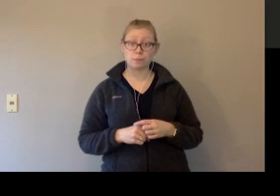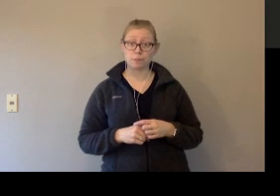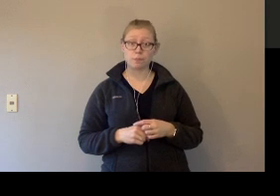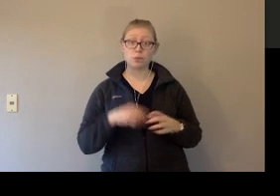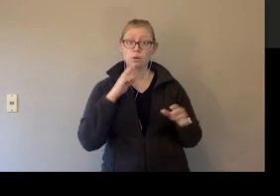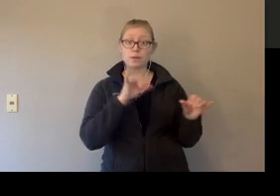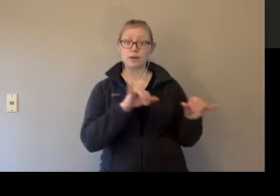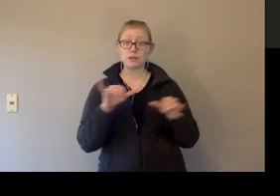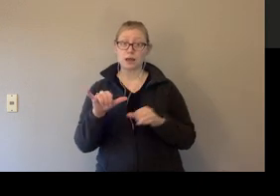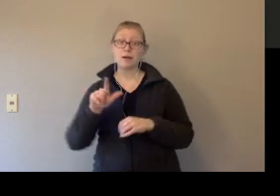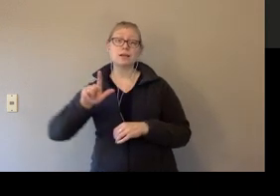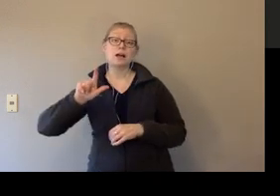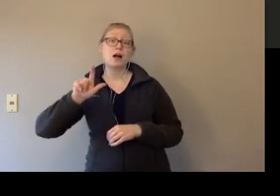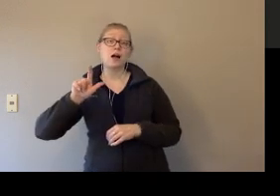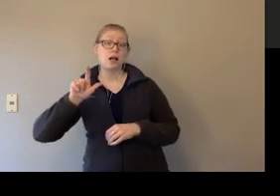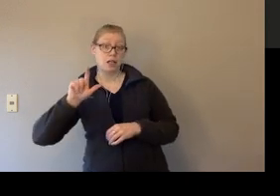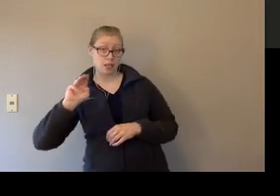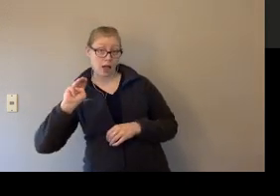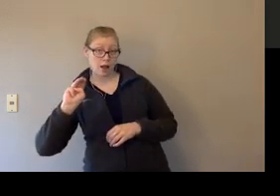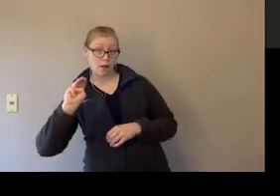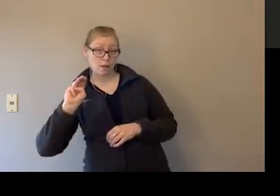this LM